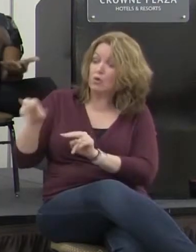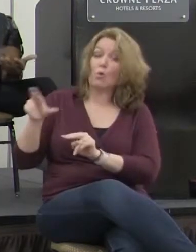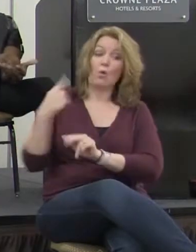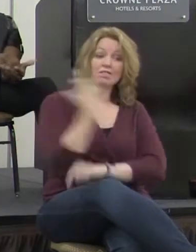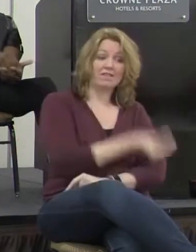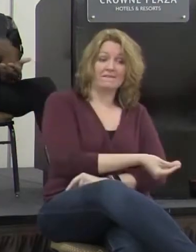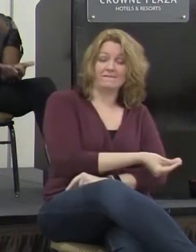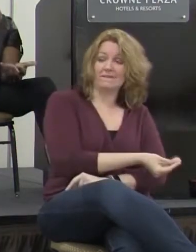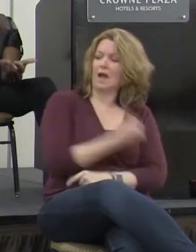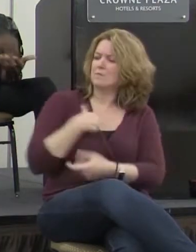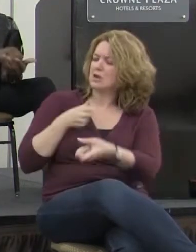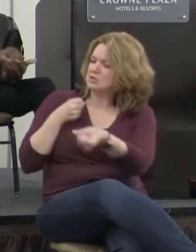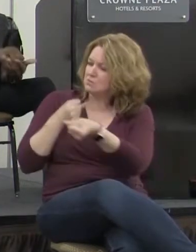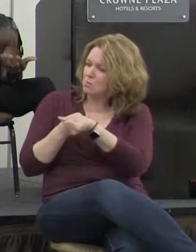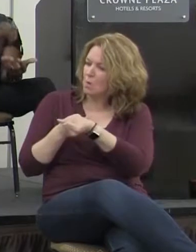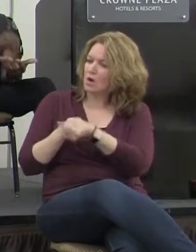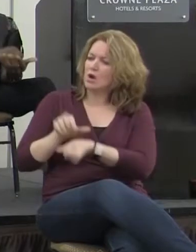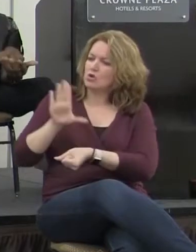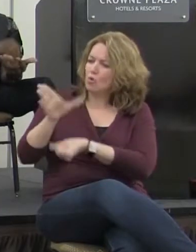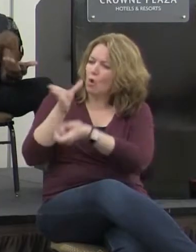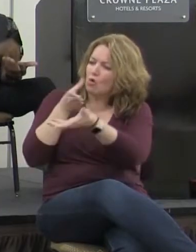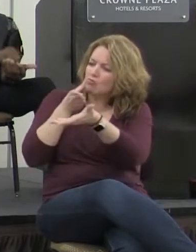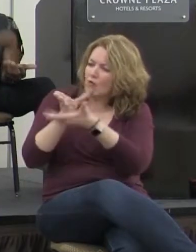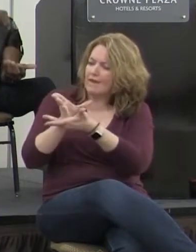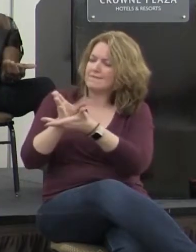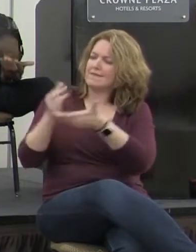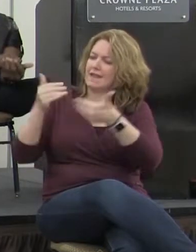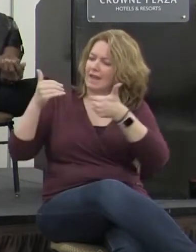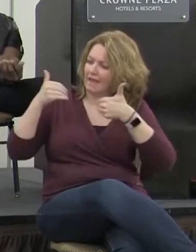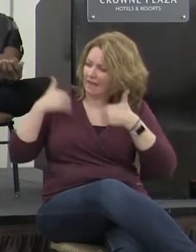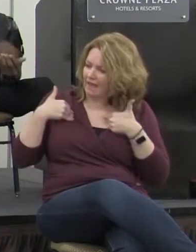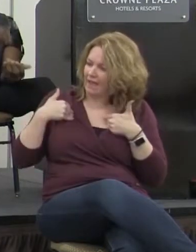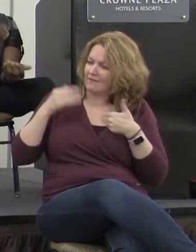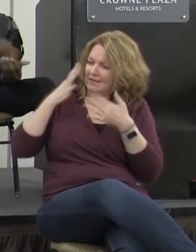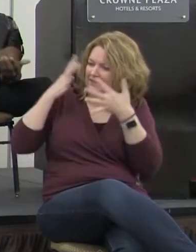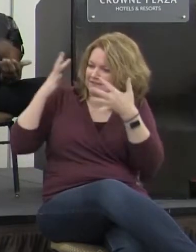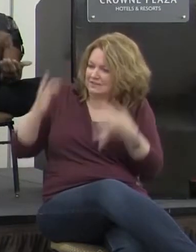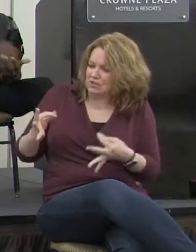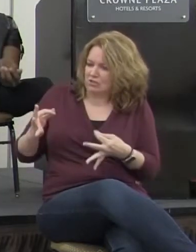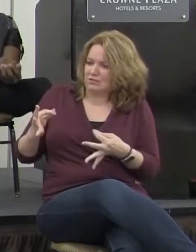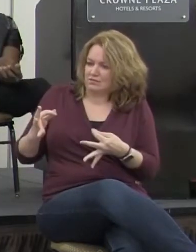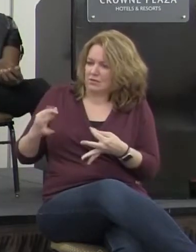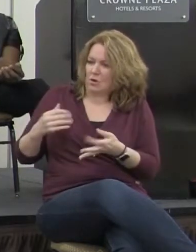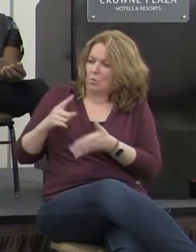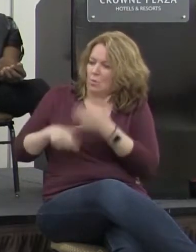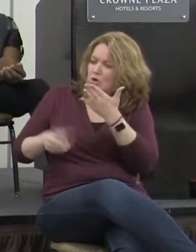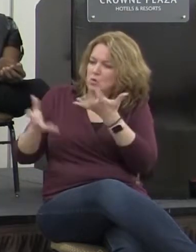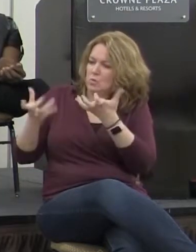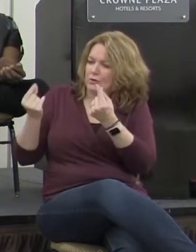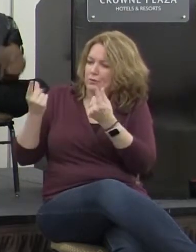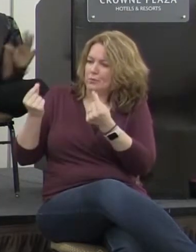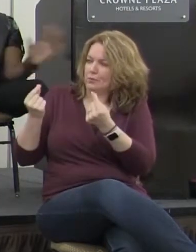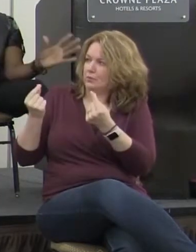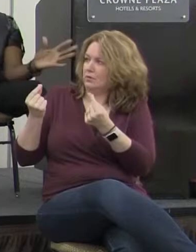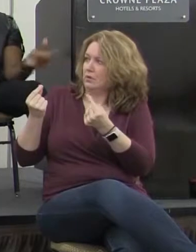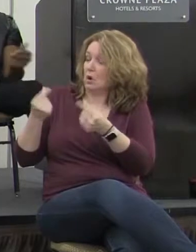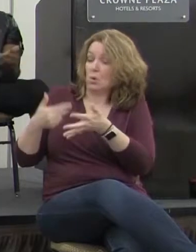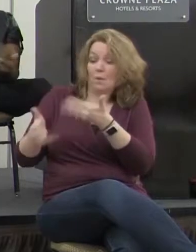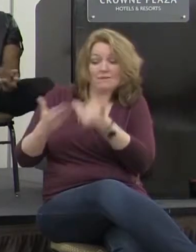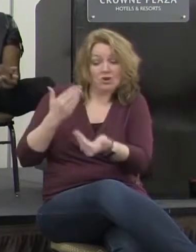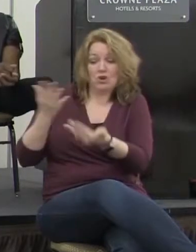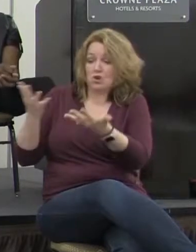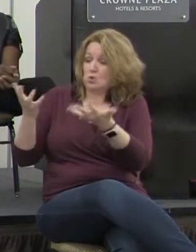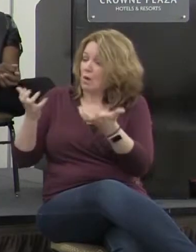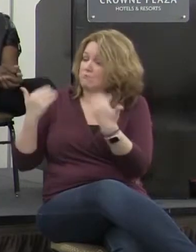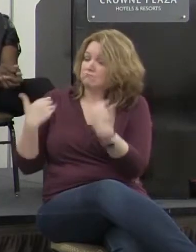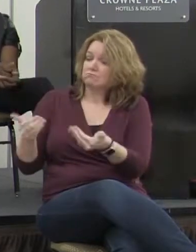going to support you, and I'm going to fight for you to have the right to do what you want to do with whomever it is you want